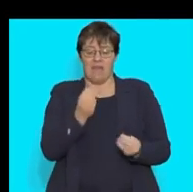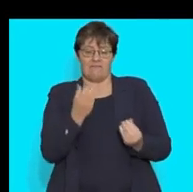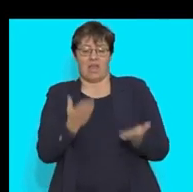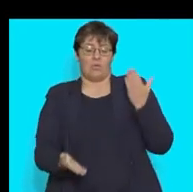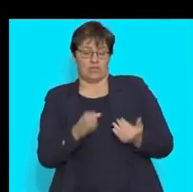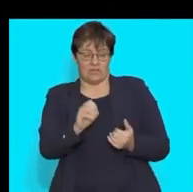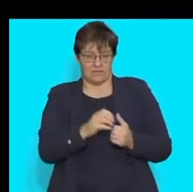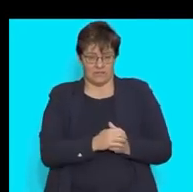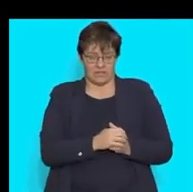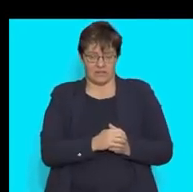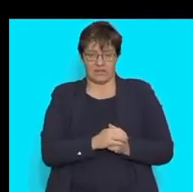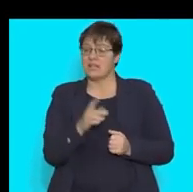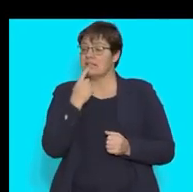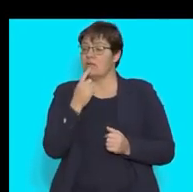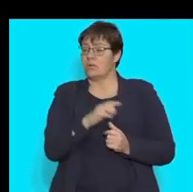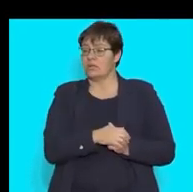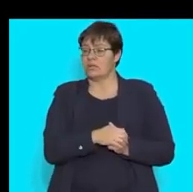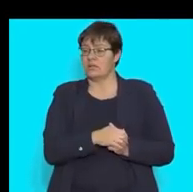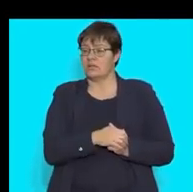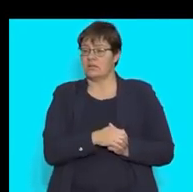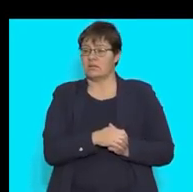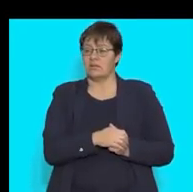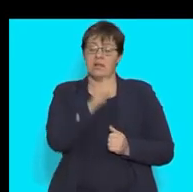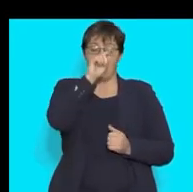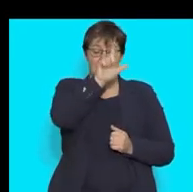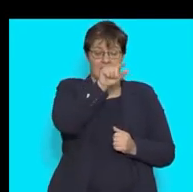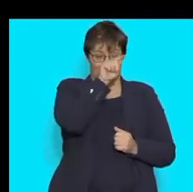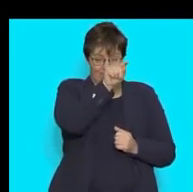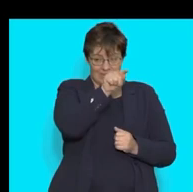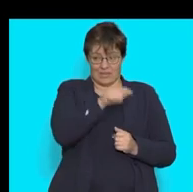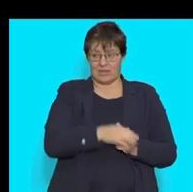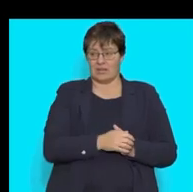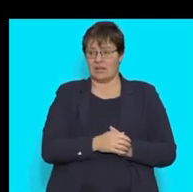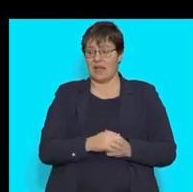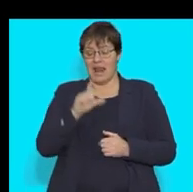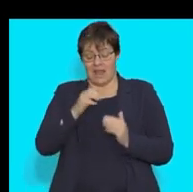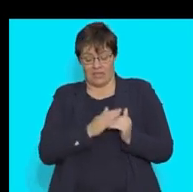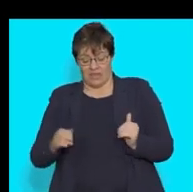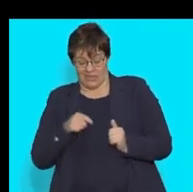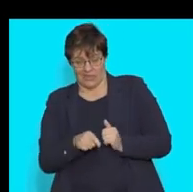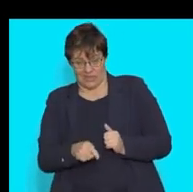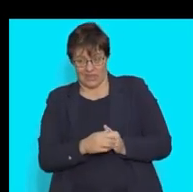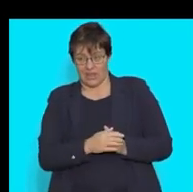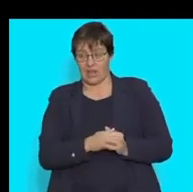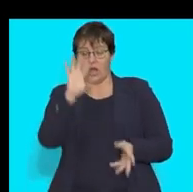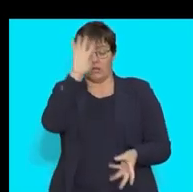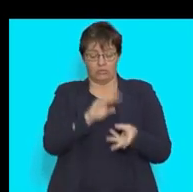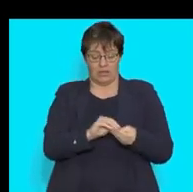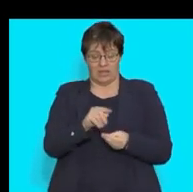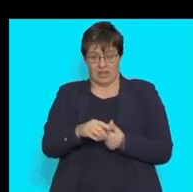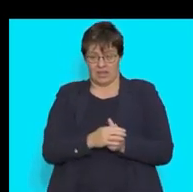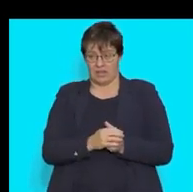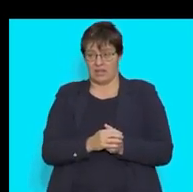that, and it simply says take the length of this one, the length of that one, and add them